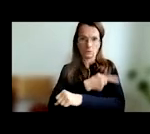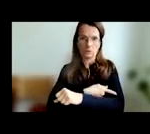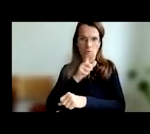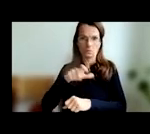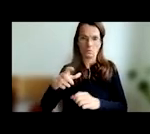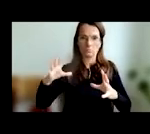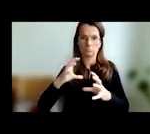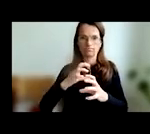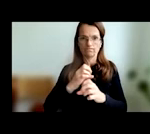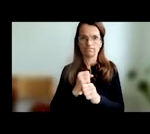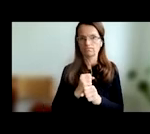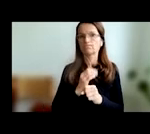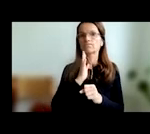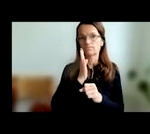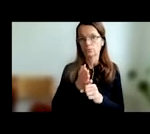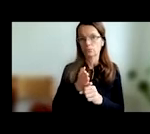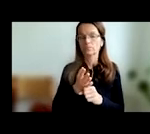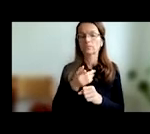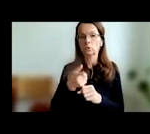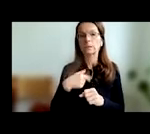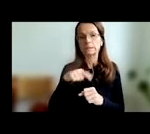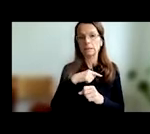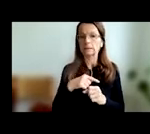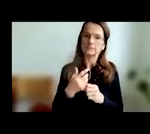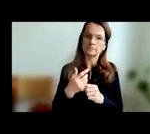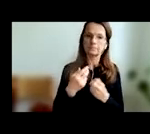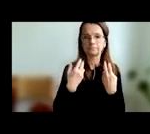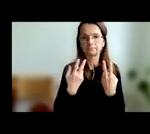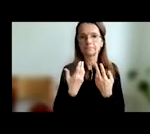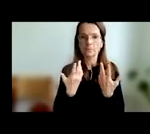age between 20 and 60.